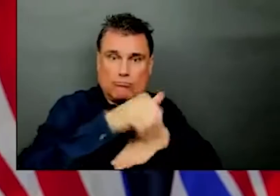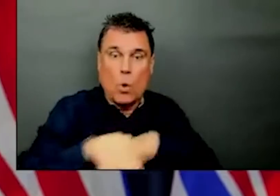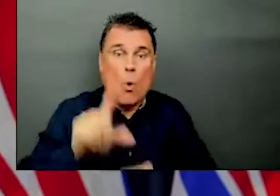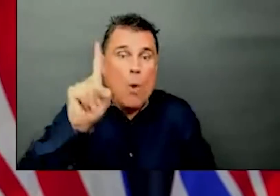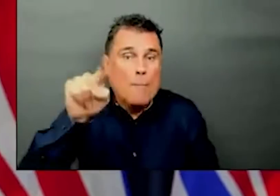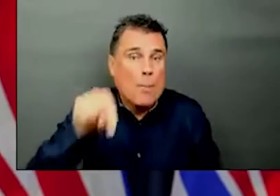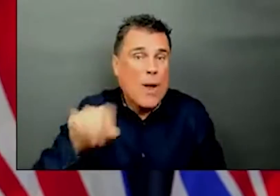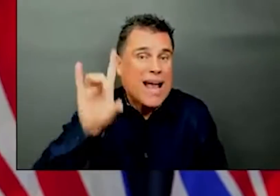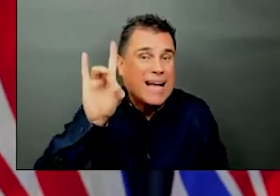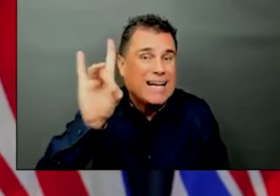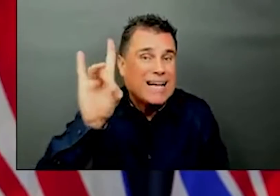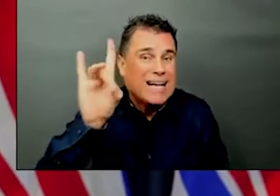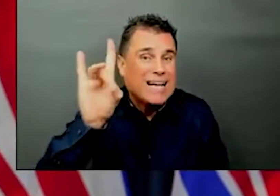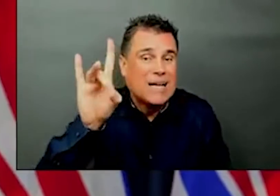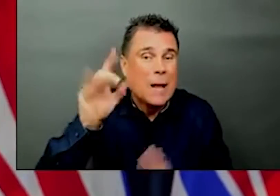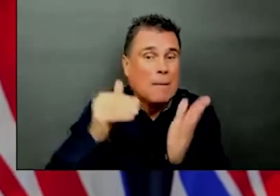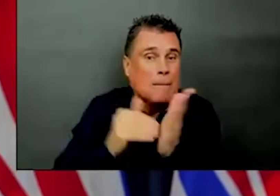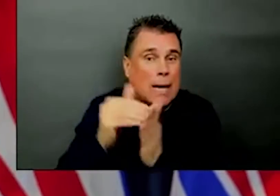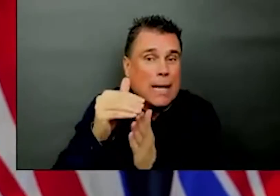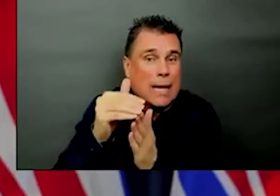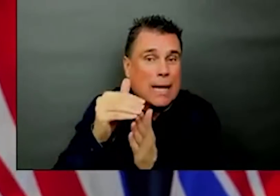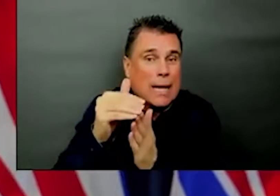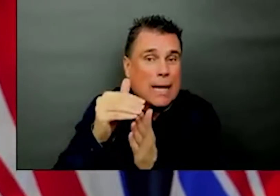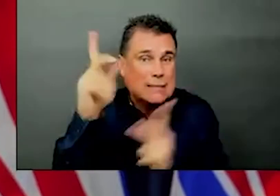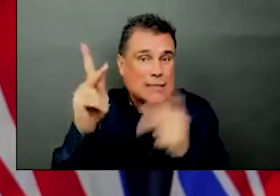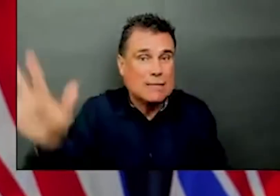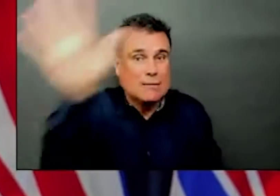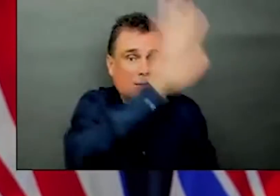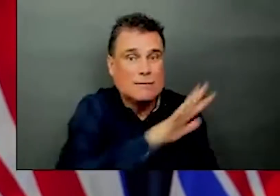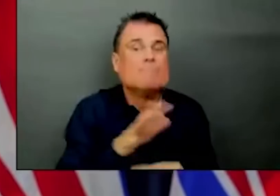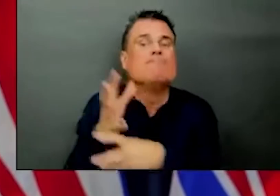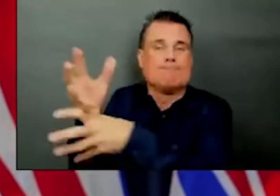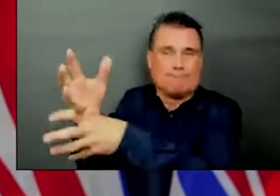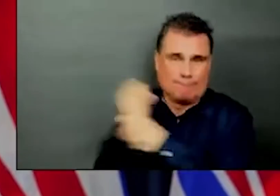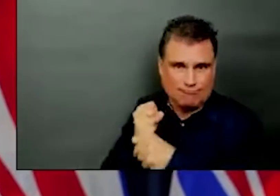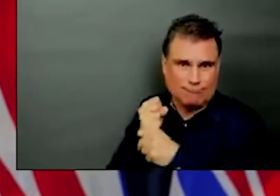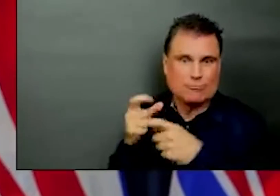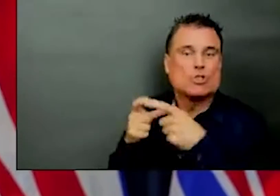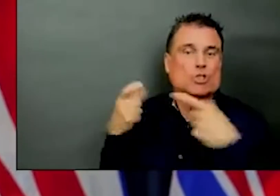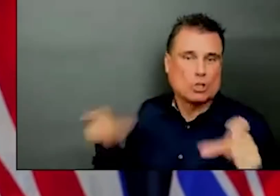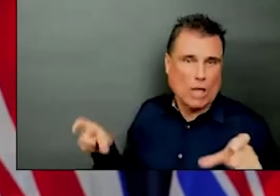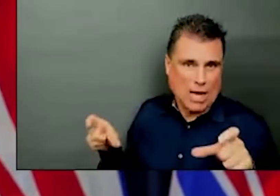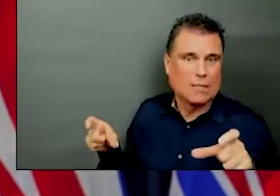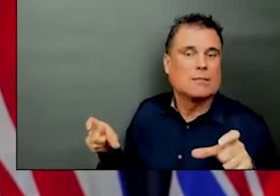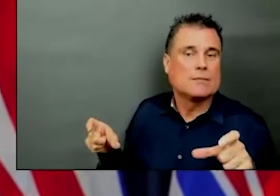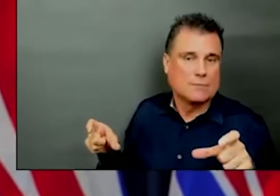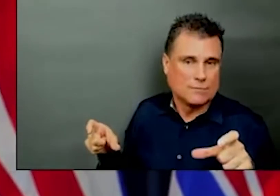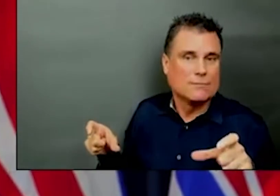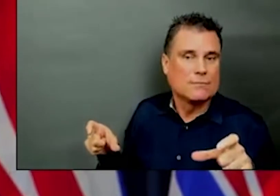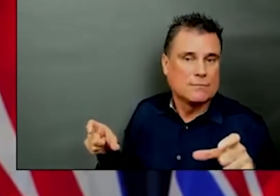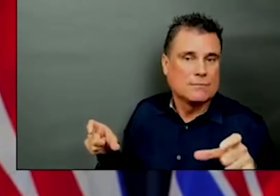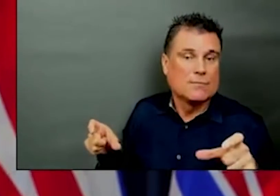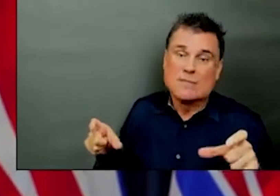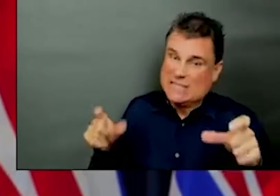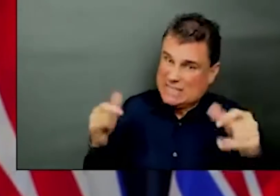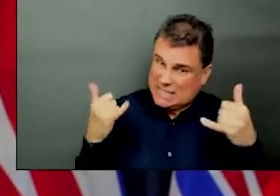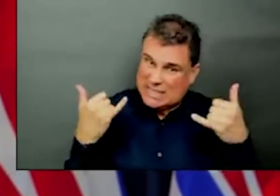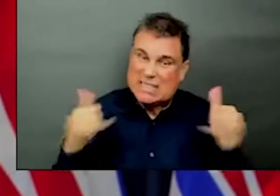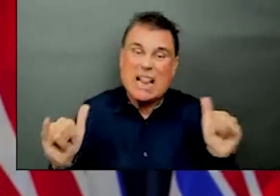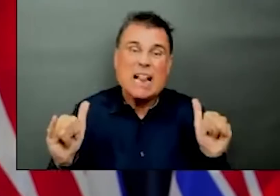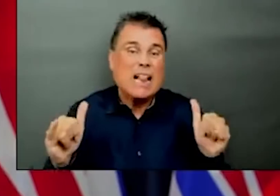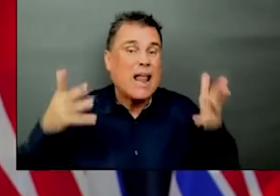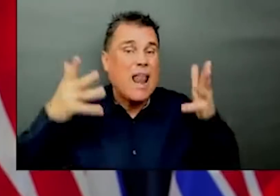this pandemic benefits, and there are about 300,000 outstanding applicants that we've literally gone